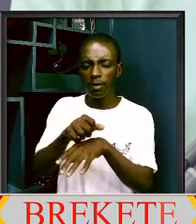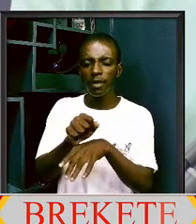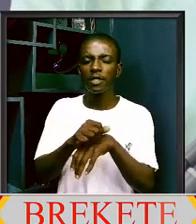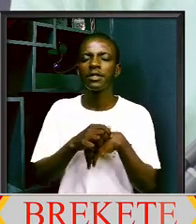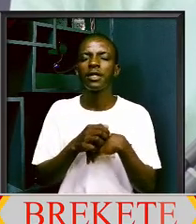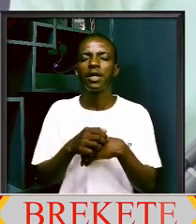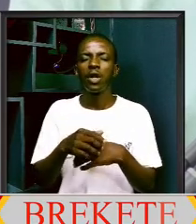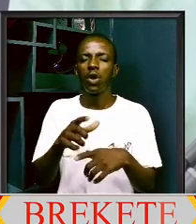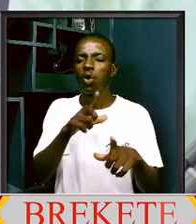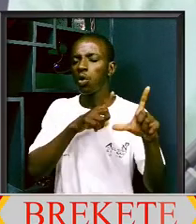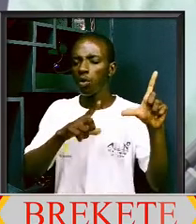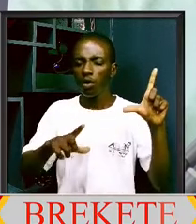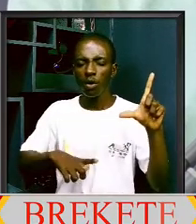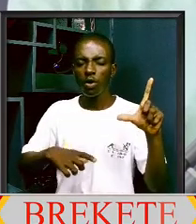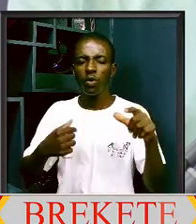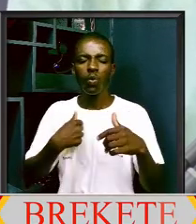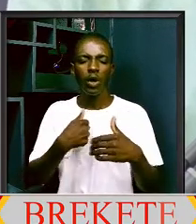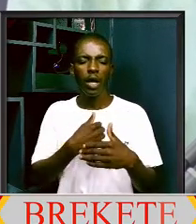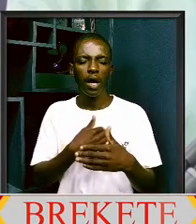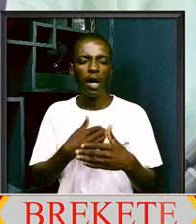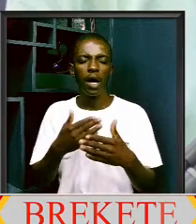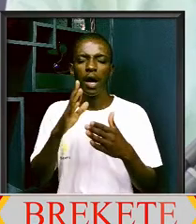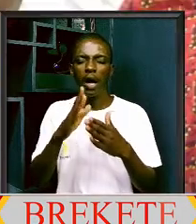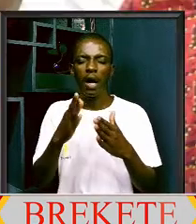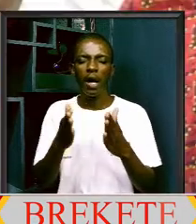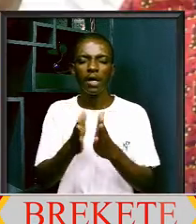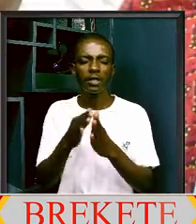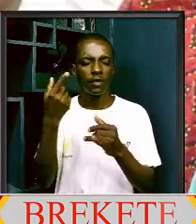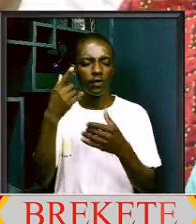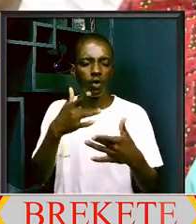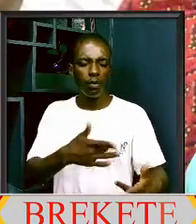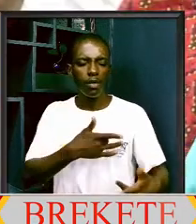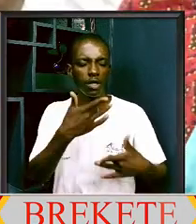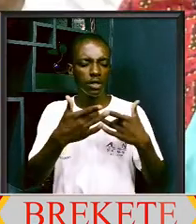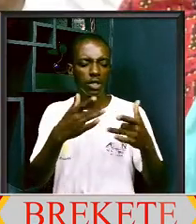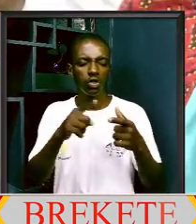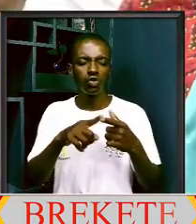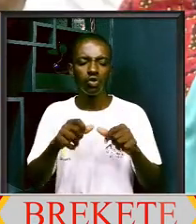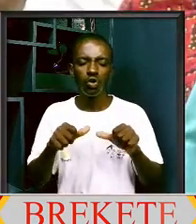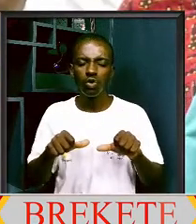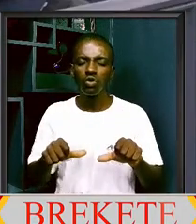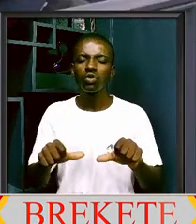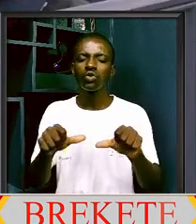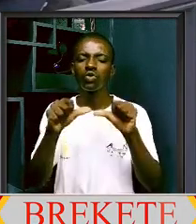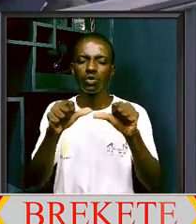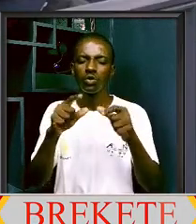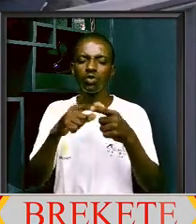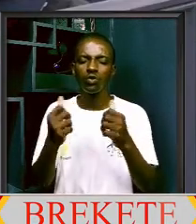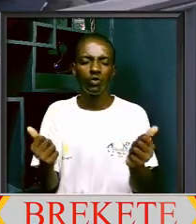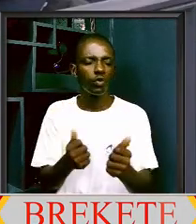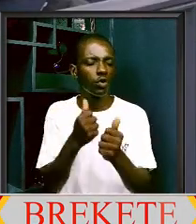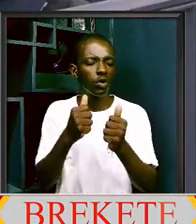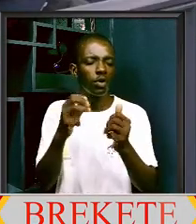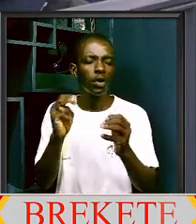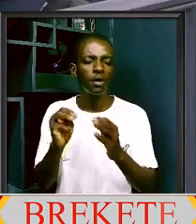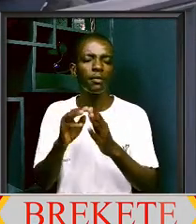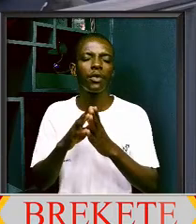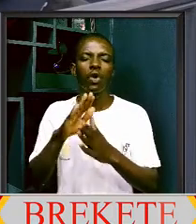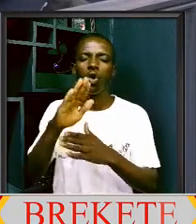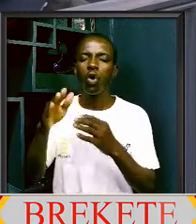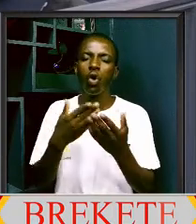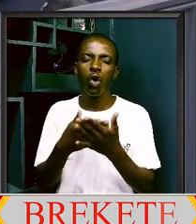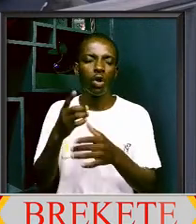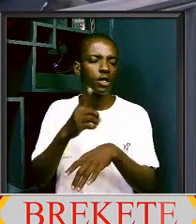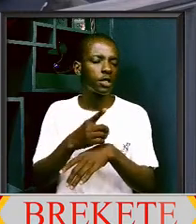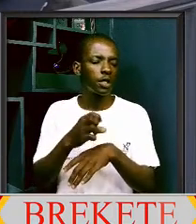assignment Lord we are asking for your mercy to continue to follow him amen